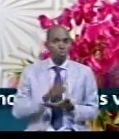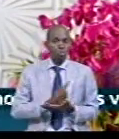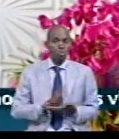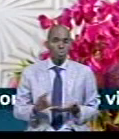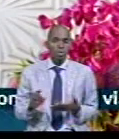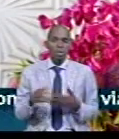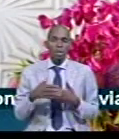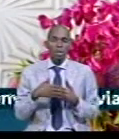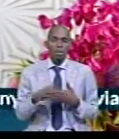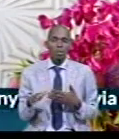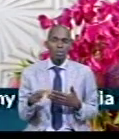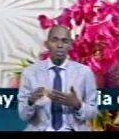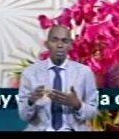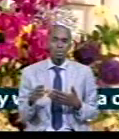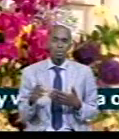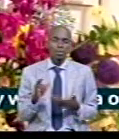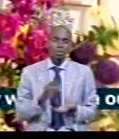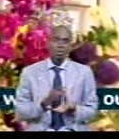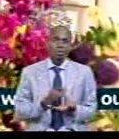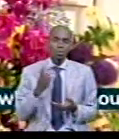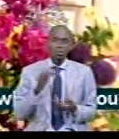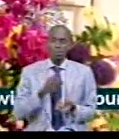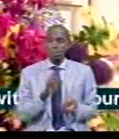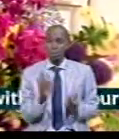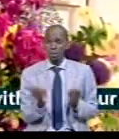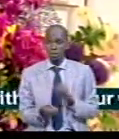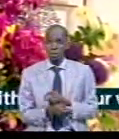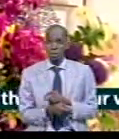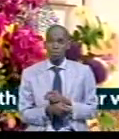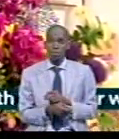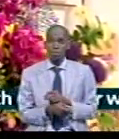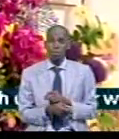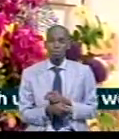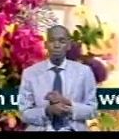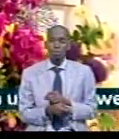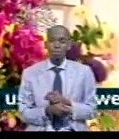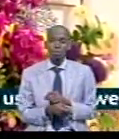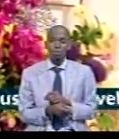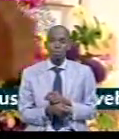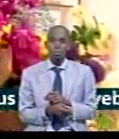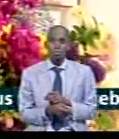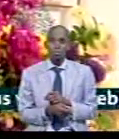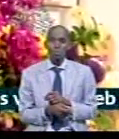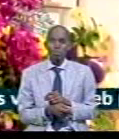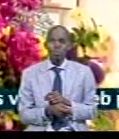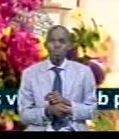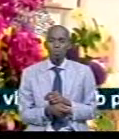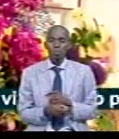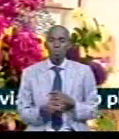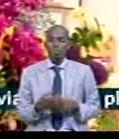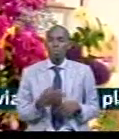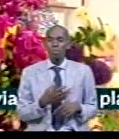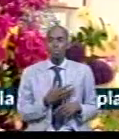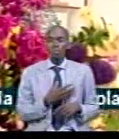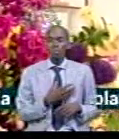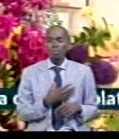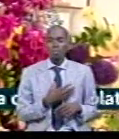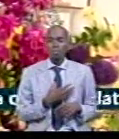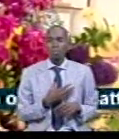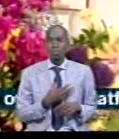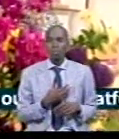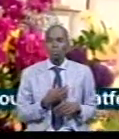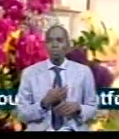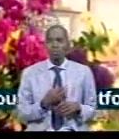was changed to a more potent drug on account of continual increase in